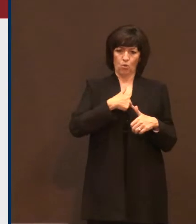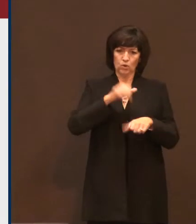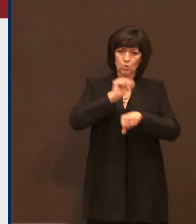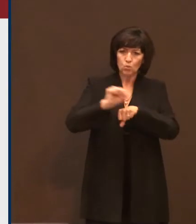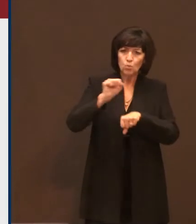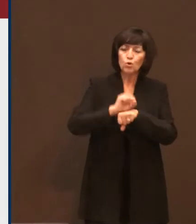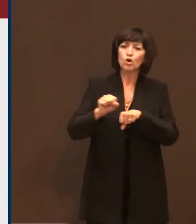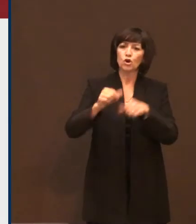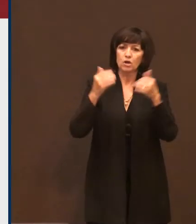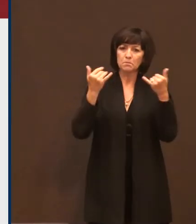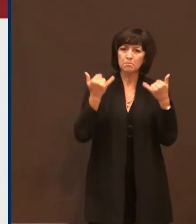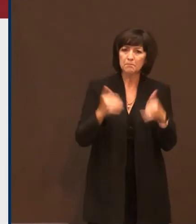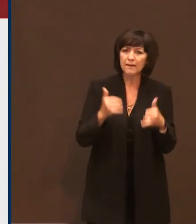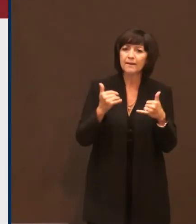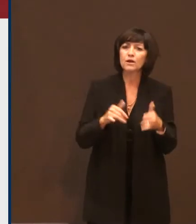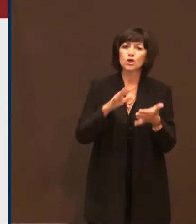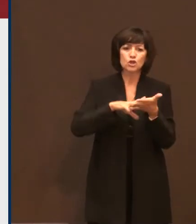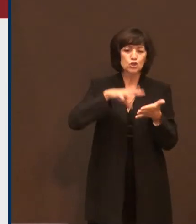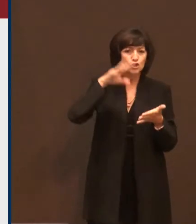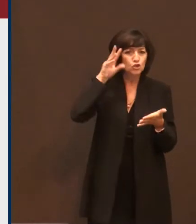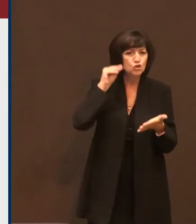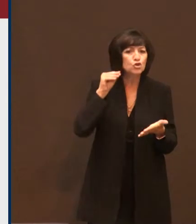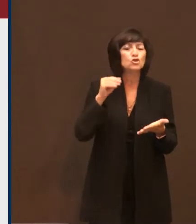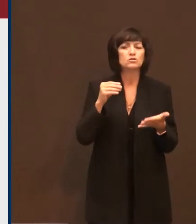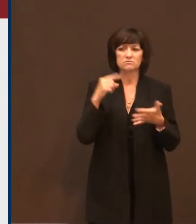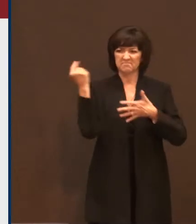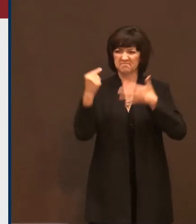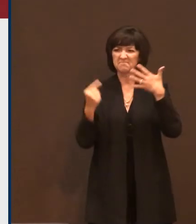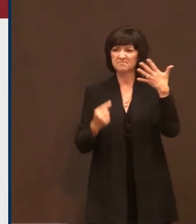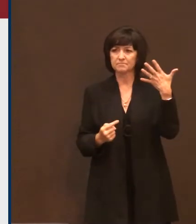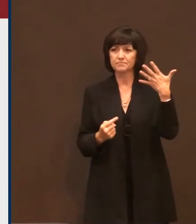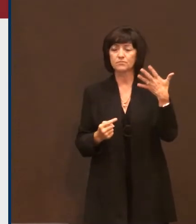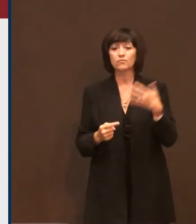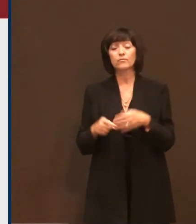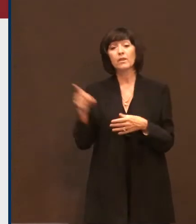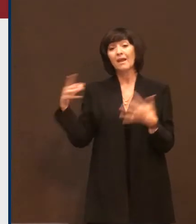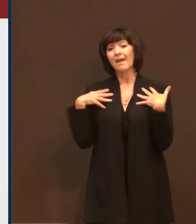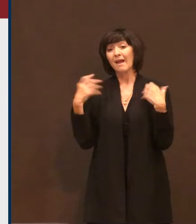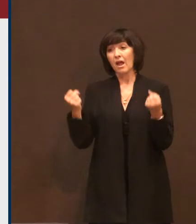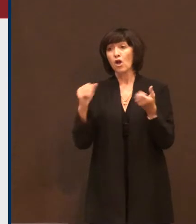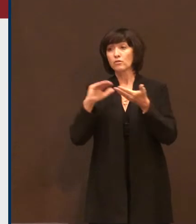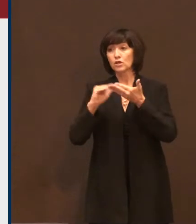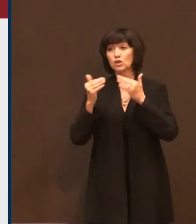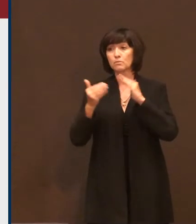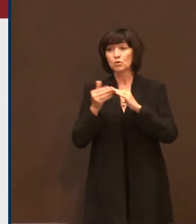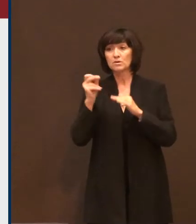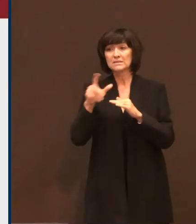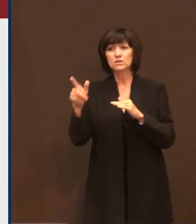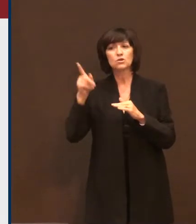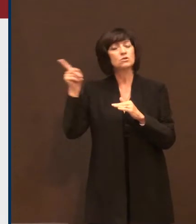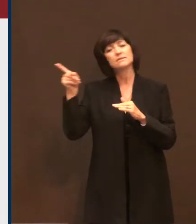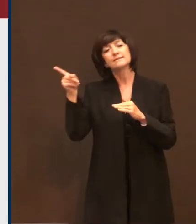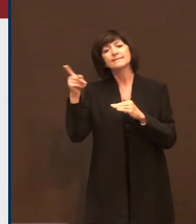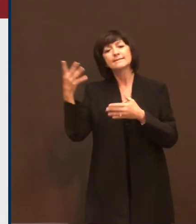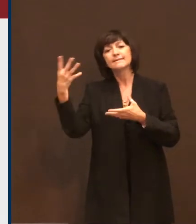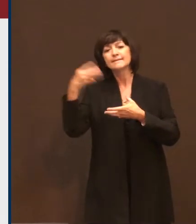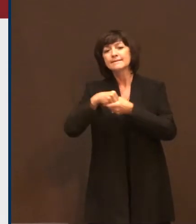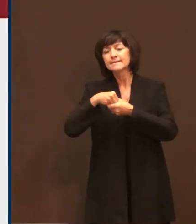initiative that is focused on alignment and investment and